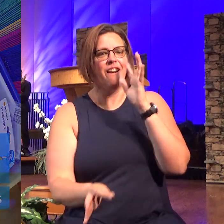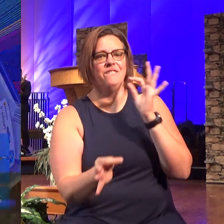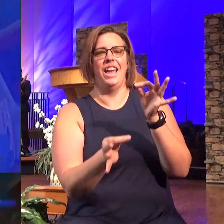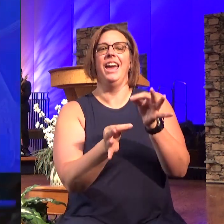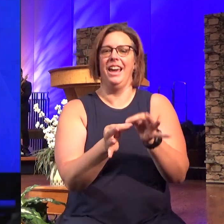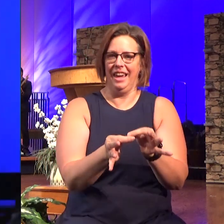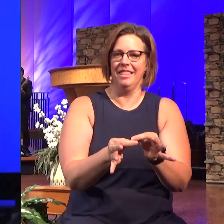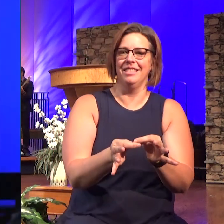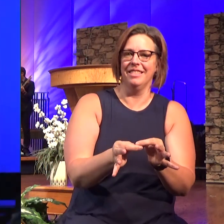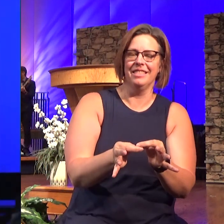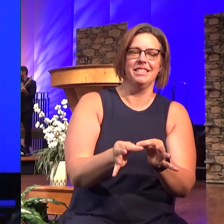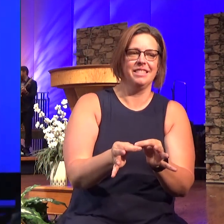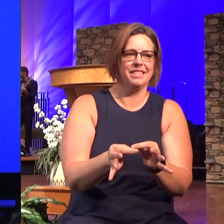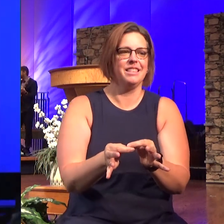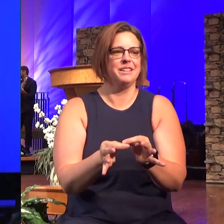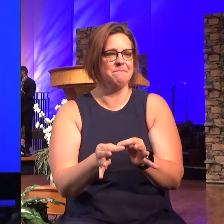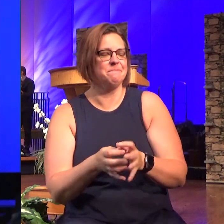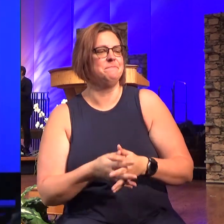faith I go,